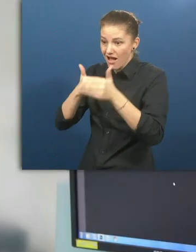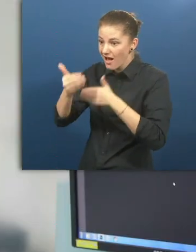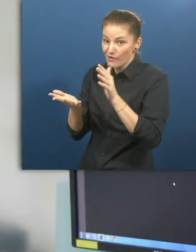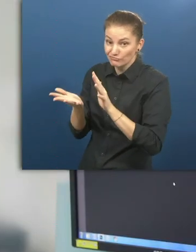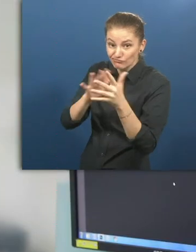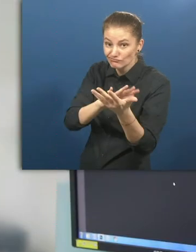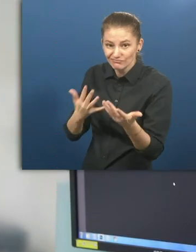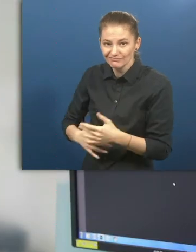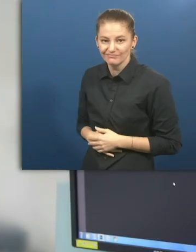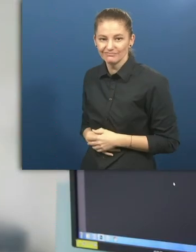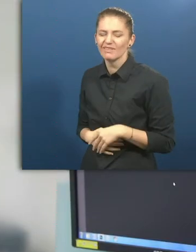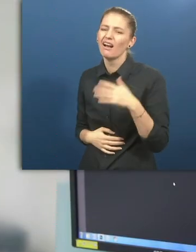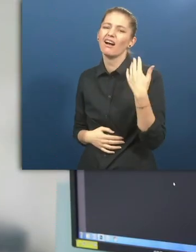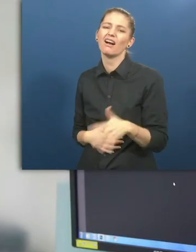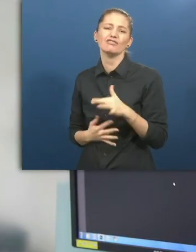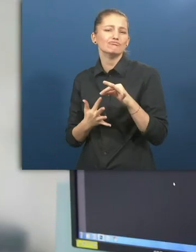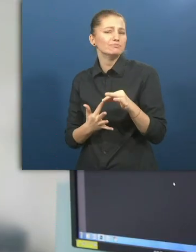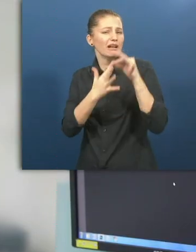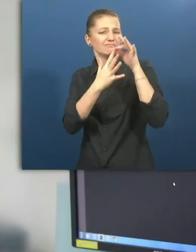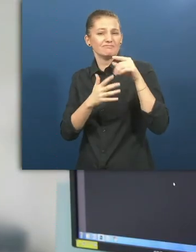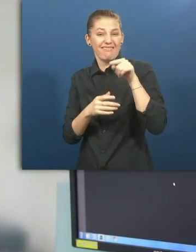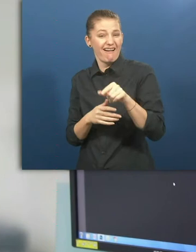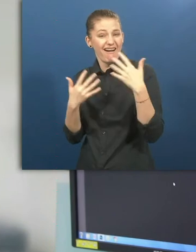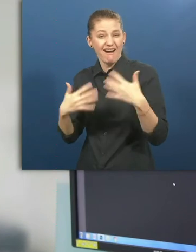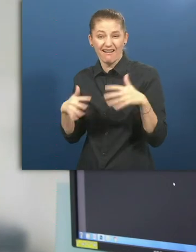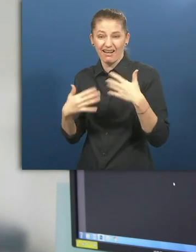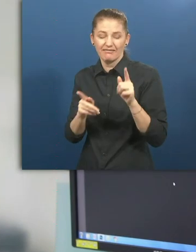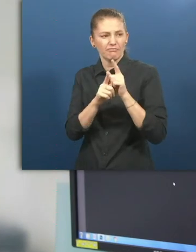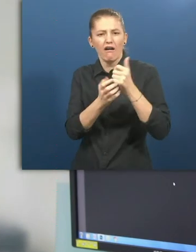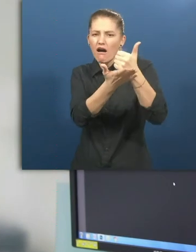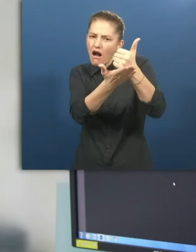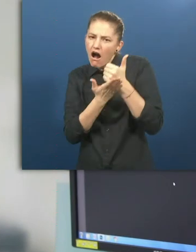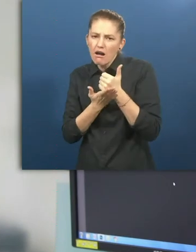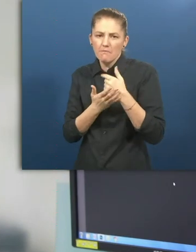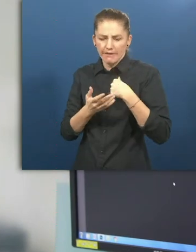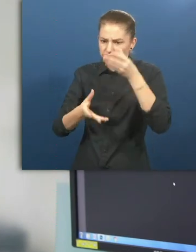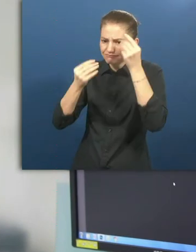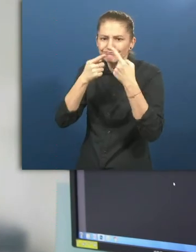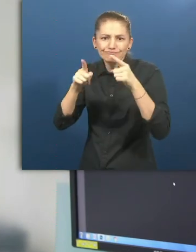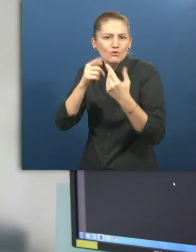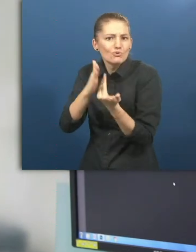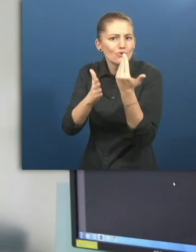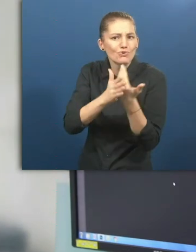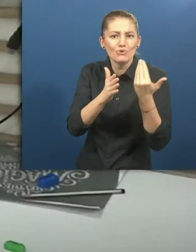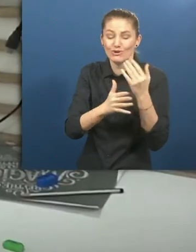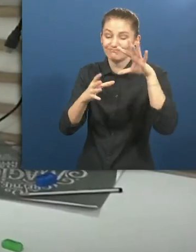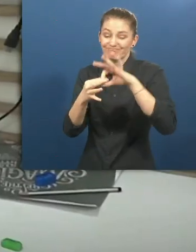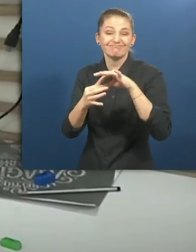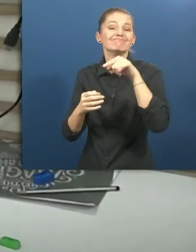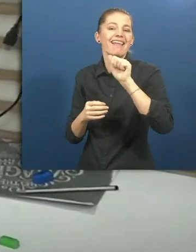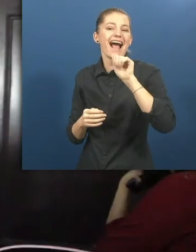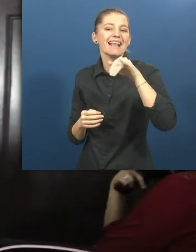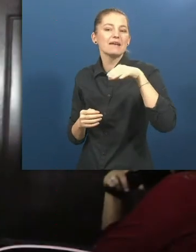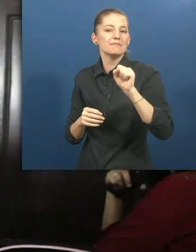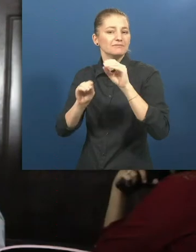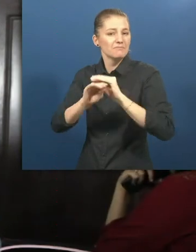It is special because it is helps to learn new by AIMS media team. I like